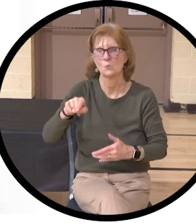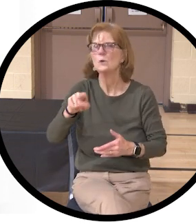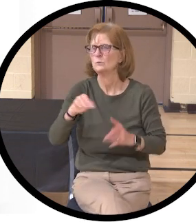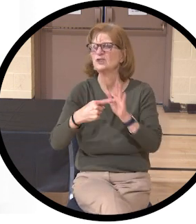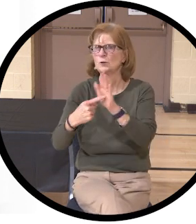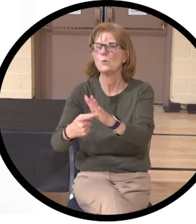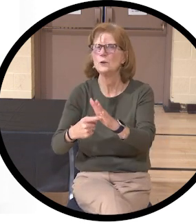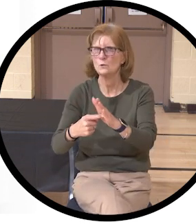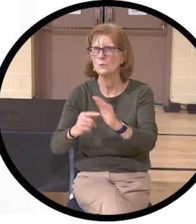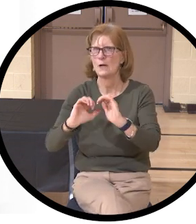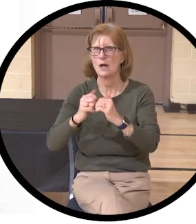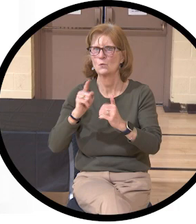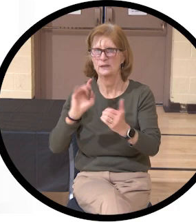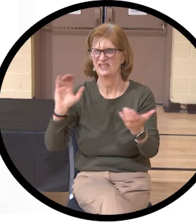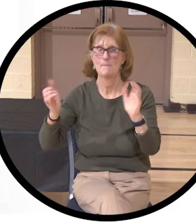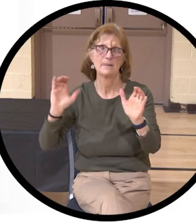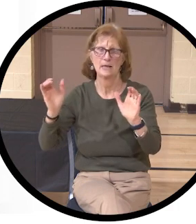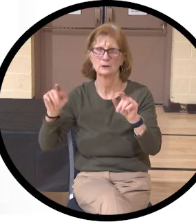see.